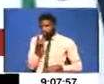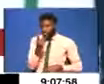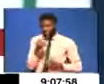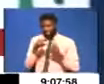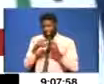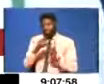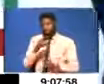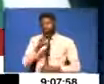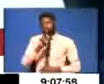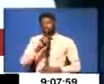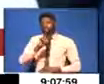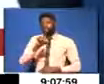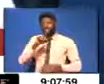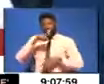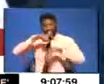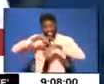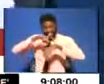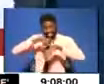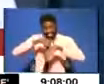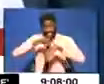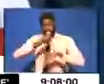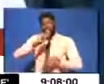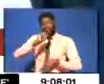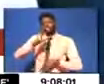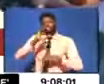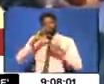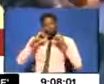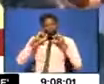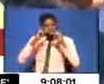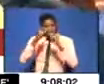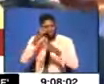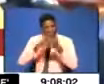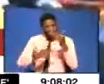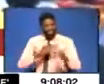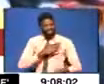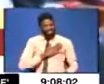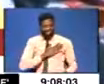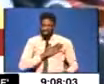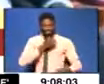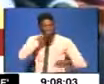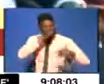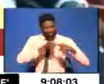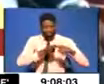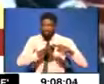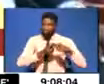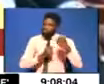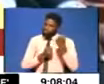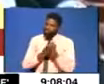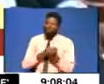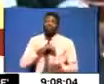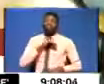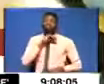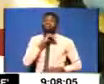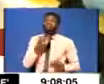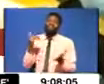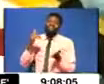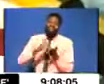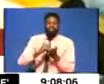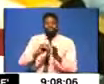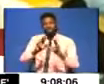leader declared NASA coalition dead and vowed not to support ODM leader Raila Odinga. Since then, the deputy